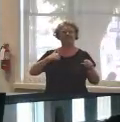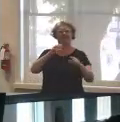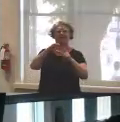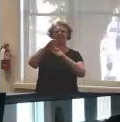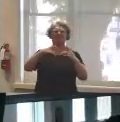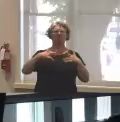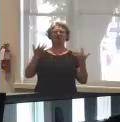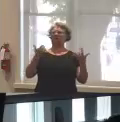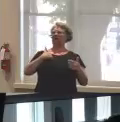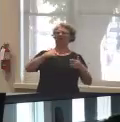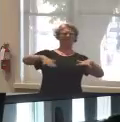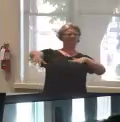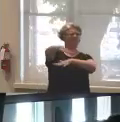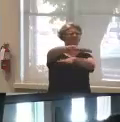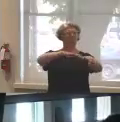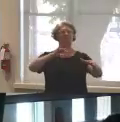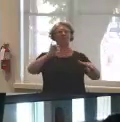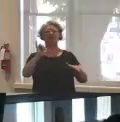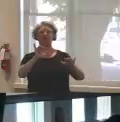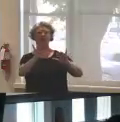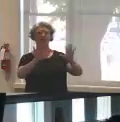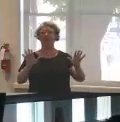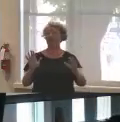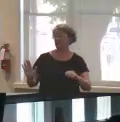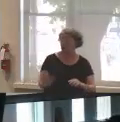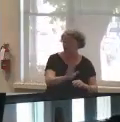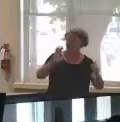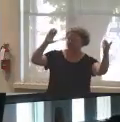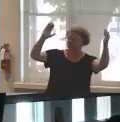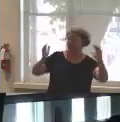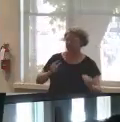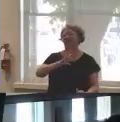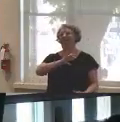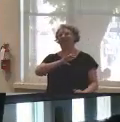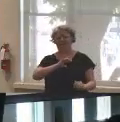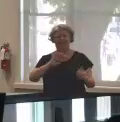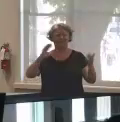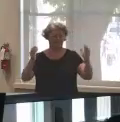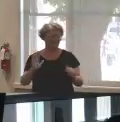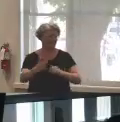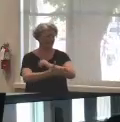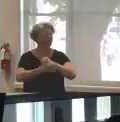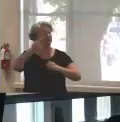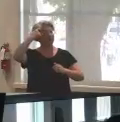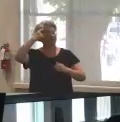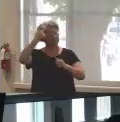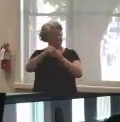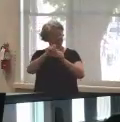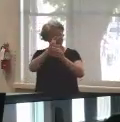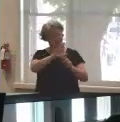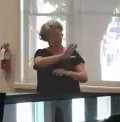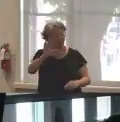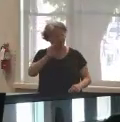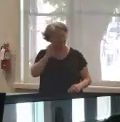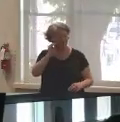but connecting it to the culture of the countries you come from. So keeping that integration aspect, but not forgetting where we come from. We have